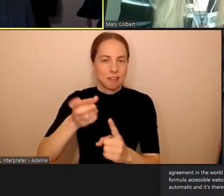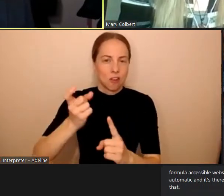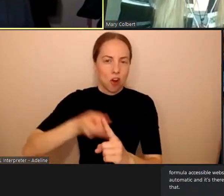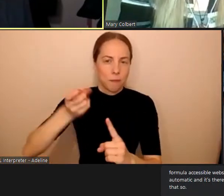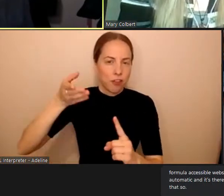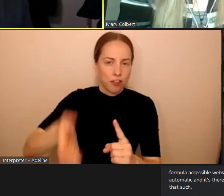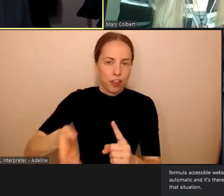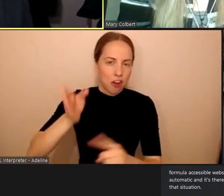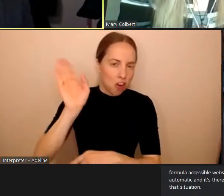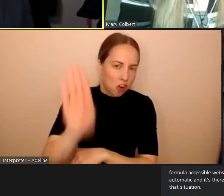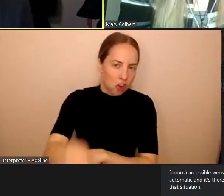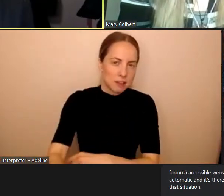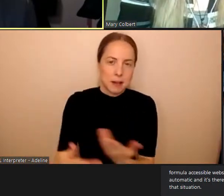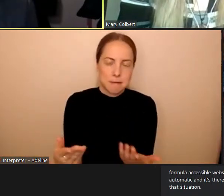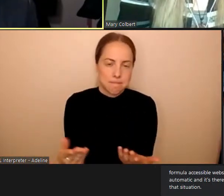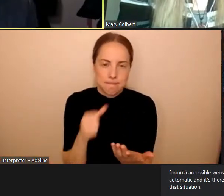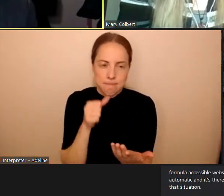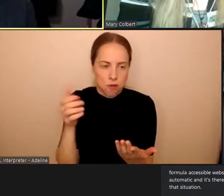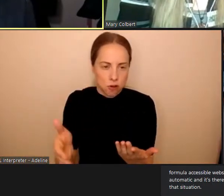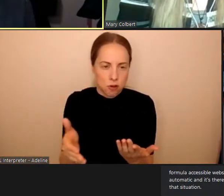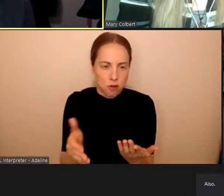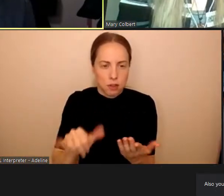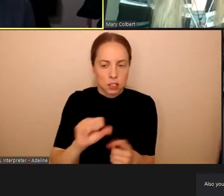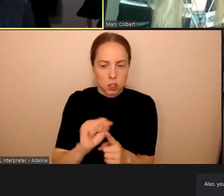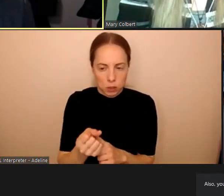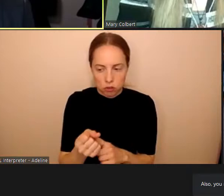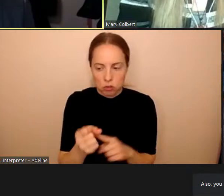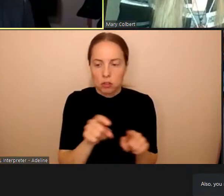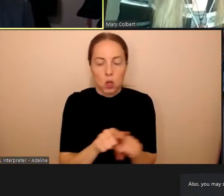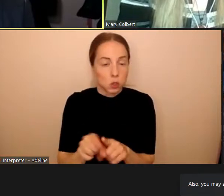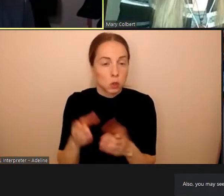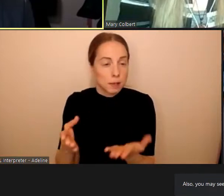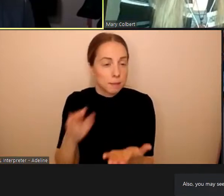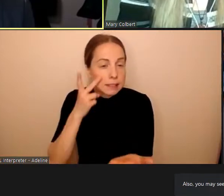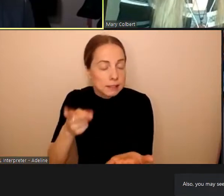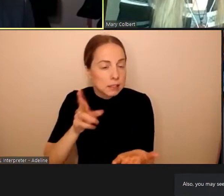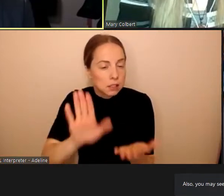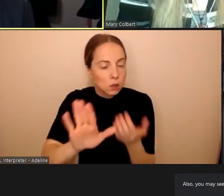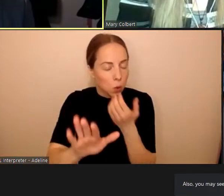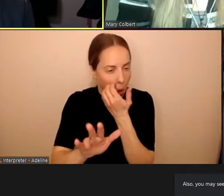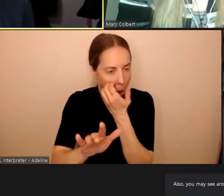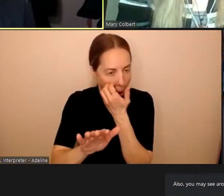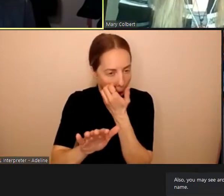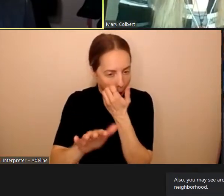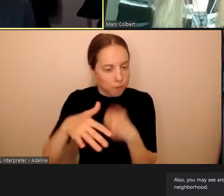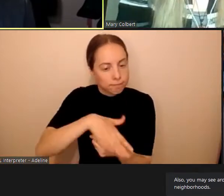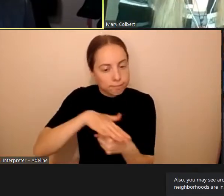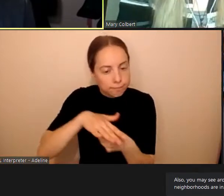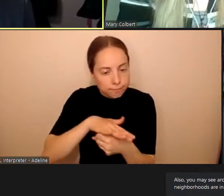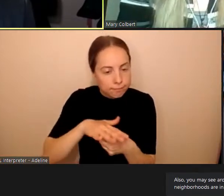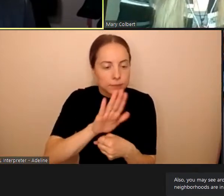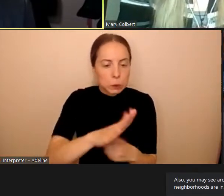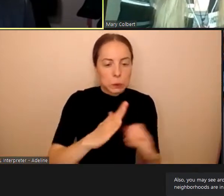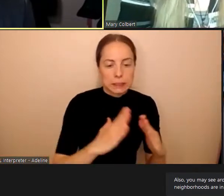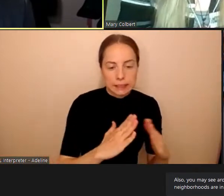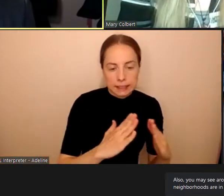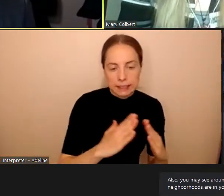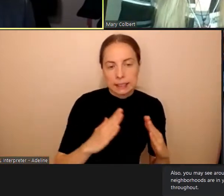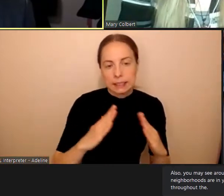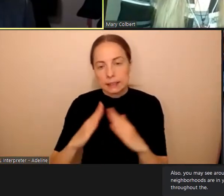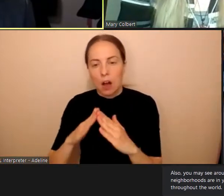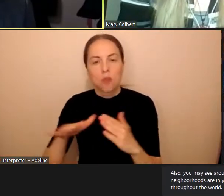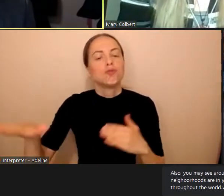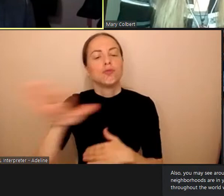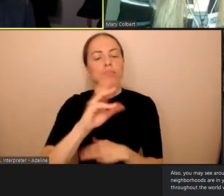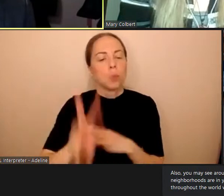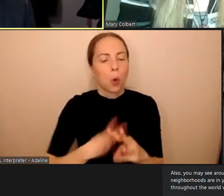that situation. Also, you may see around in your neighborhoods or in your cities or towns or throughout the world,